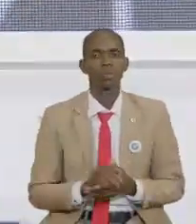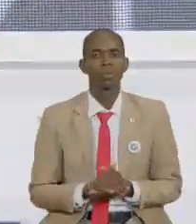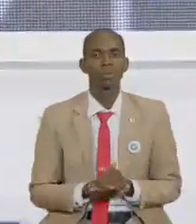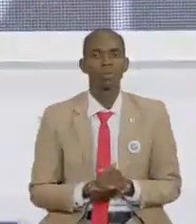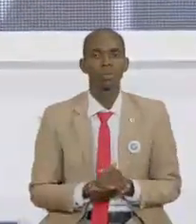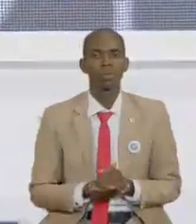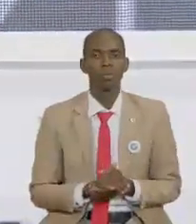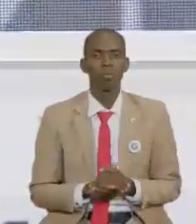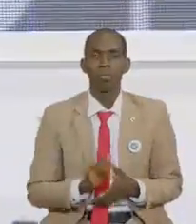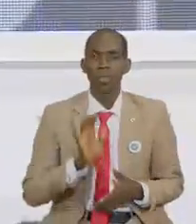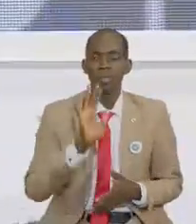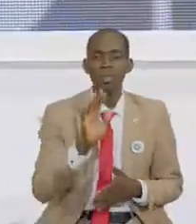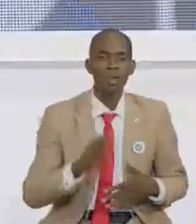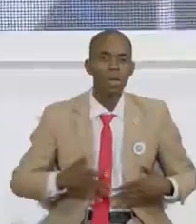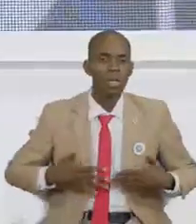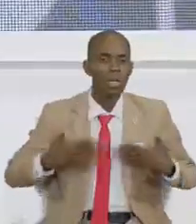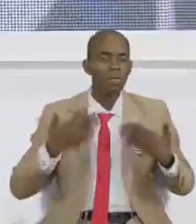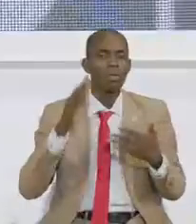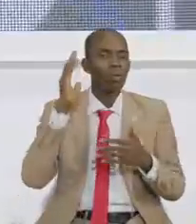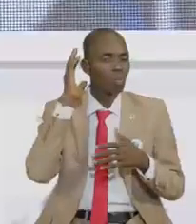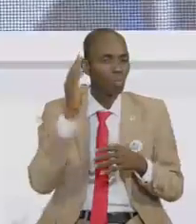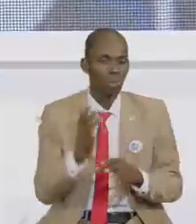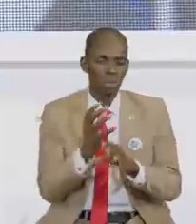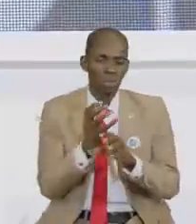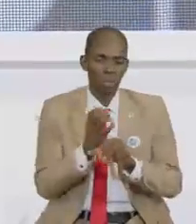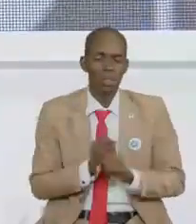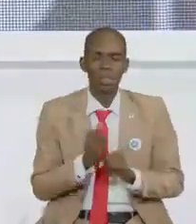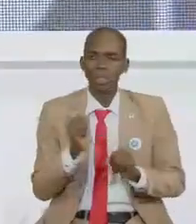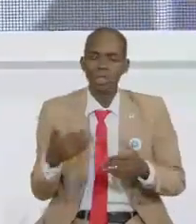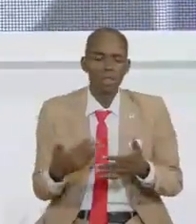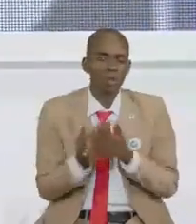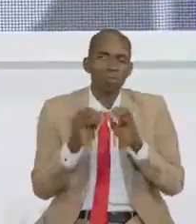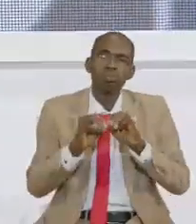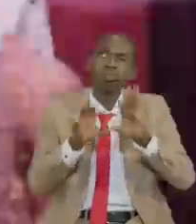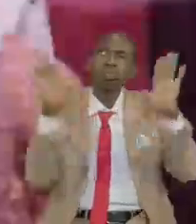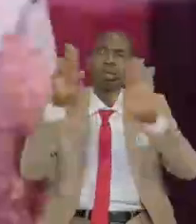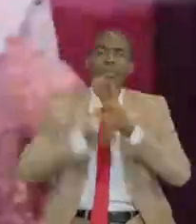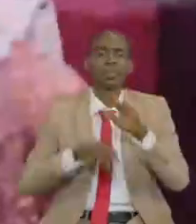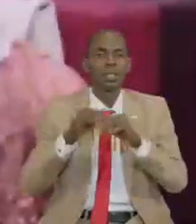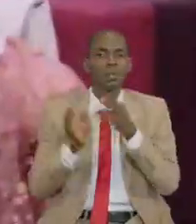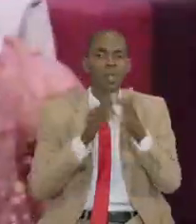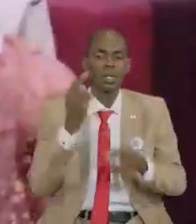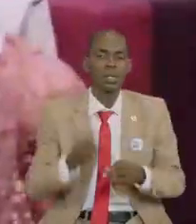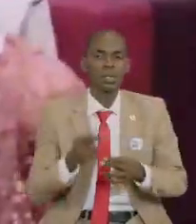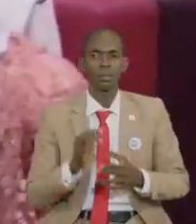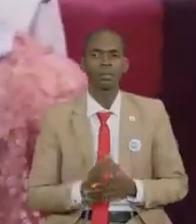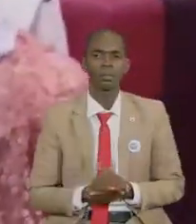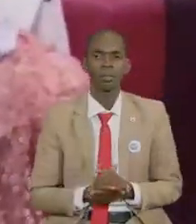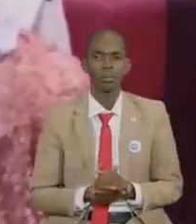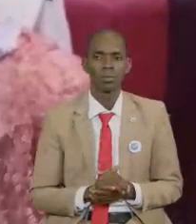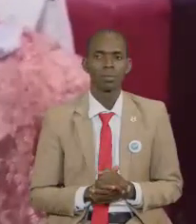Your life will take on a new radiance in Jesus' name.